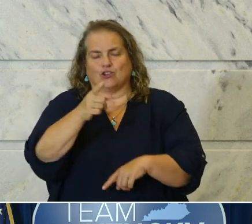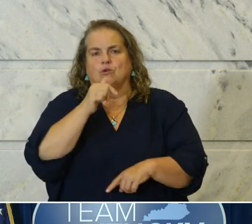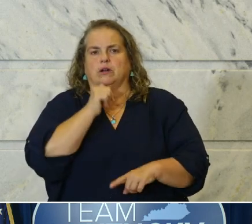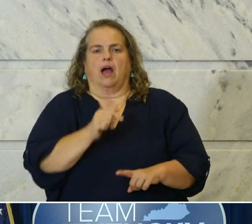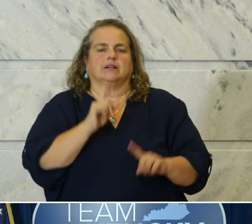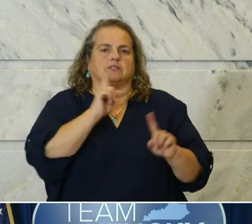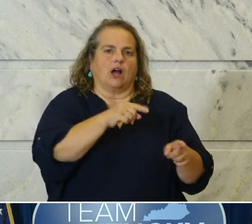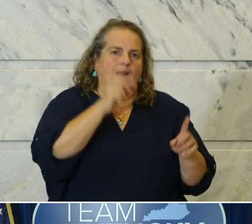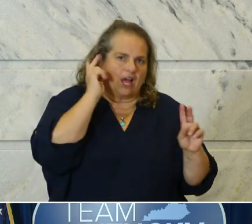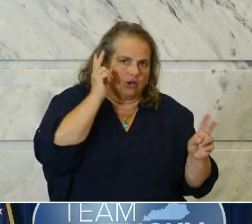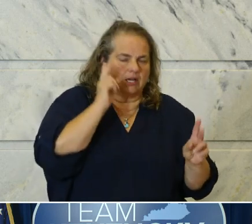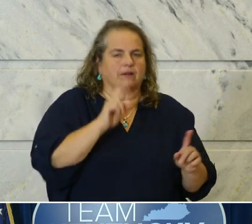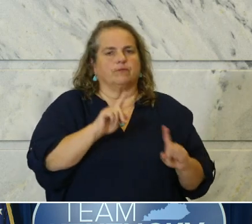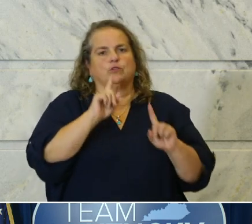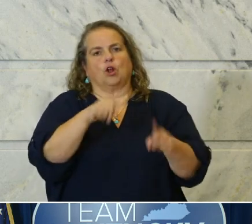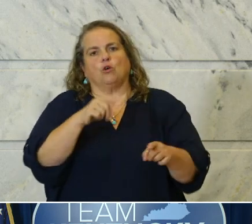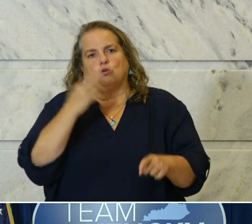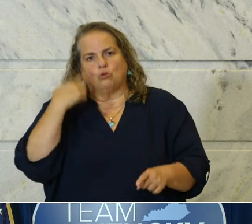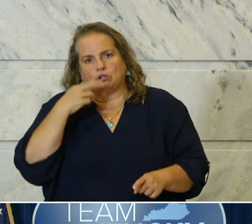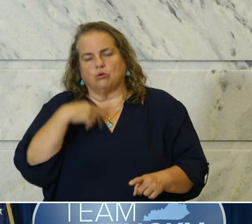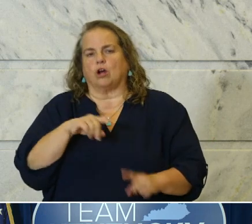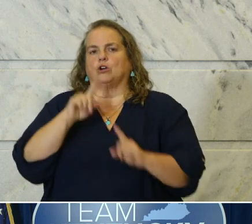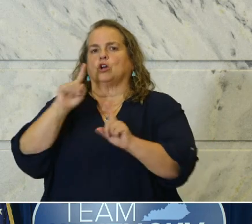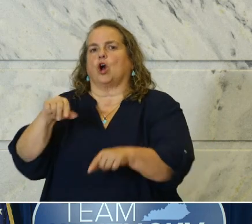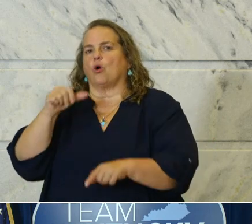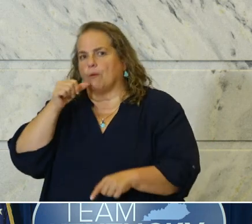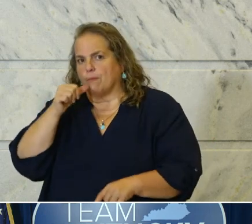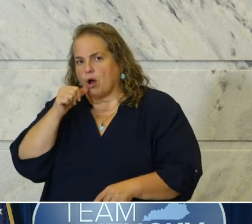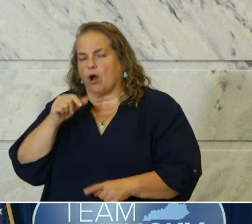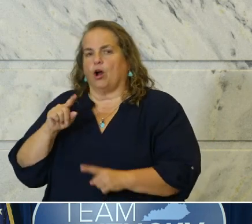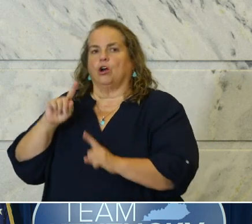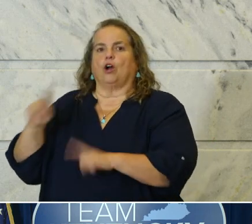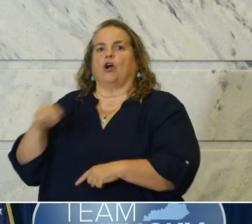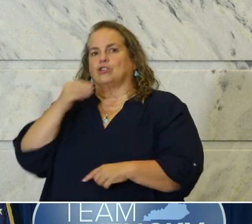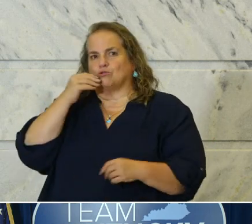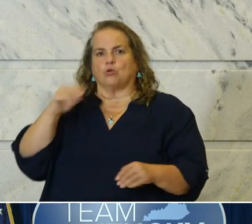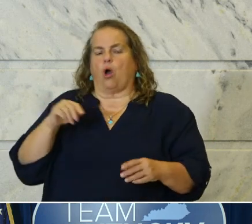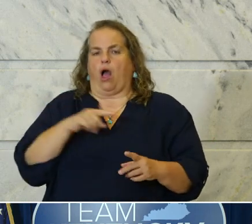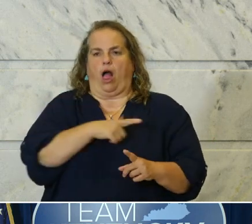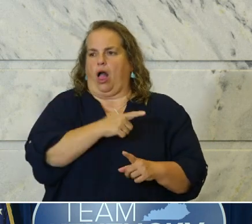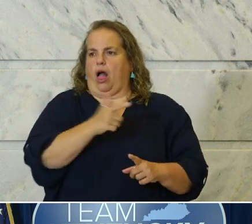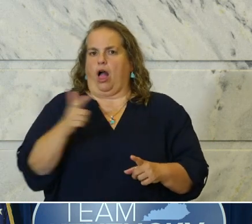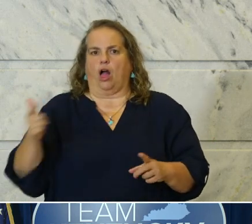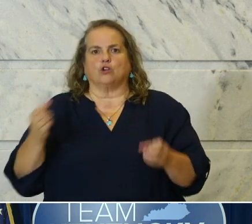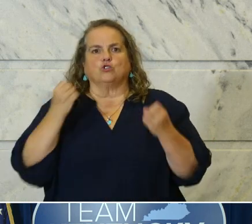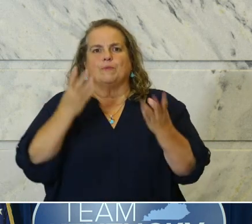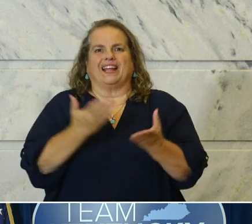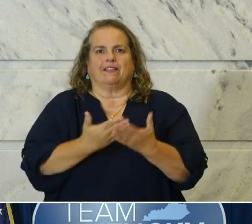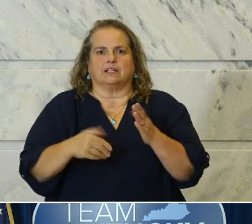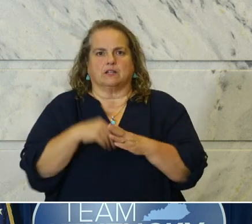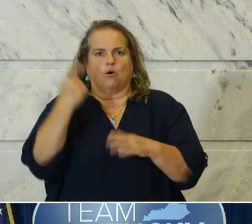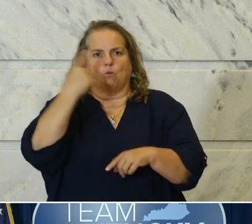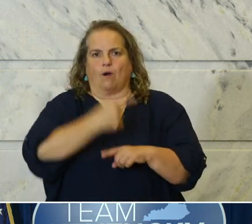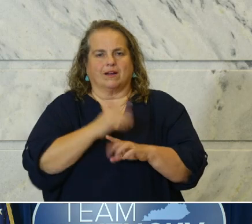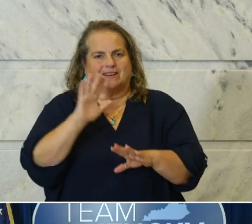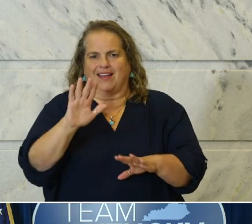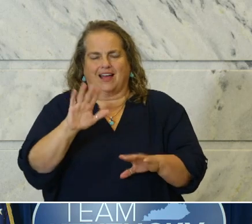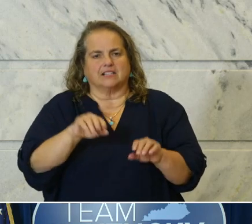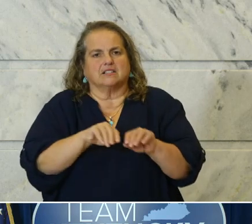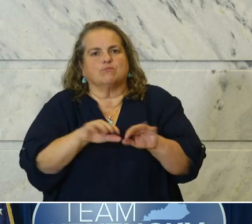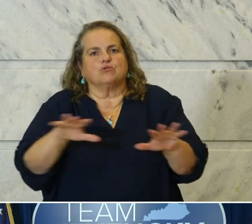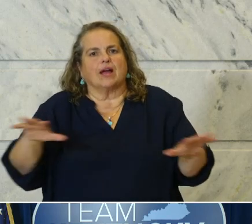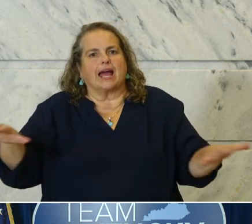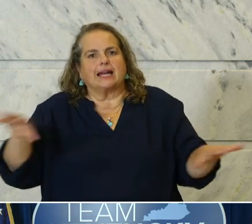get our hair cut, go to a restaurant, go to a bar, and make sure that we pace ourselves in many